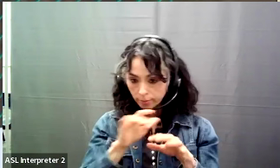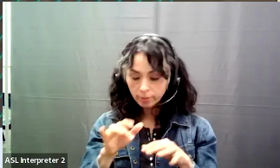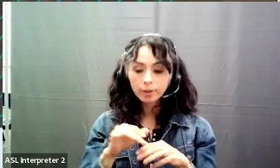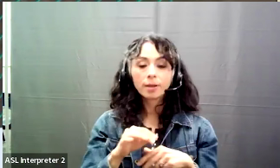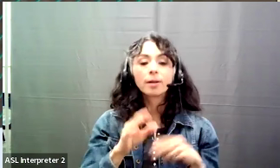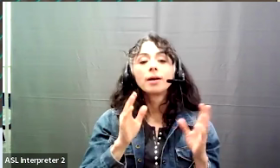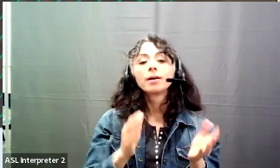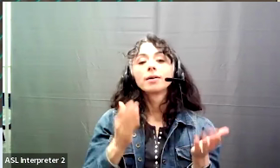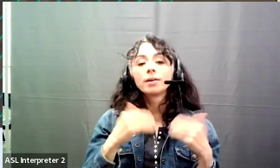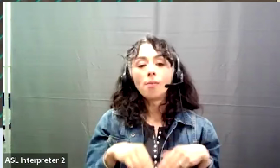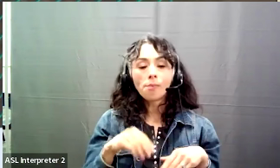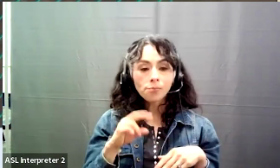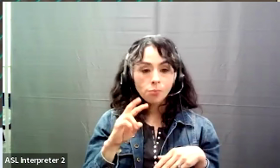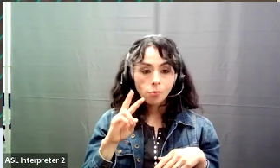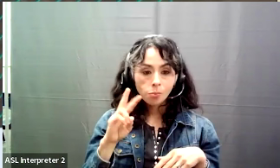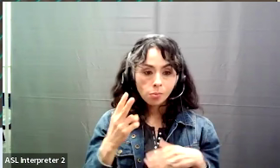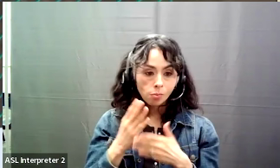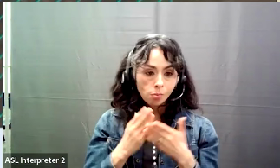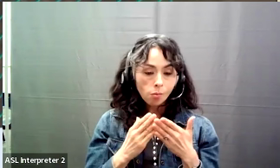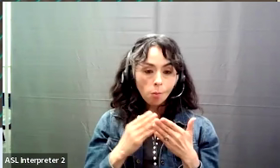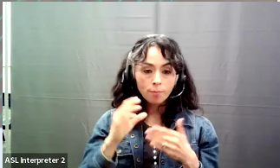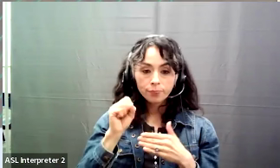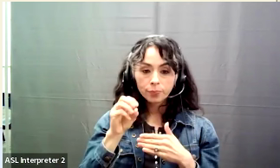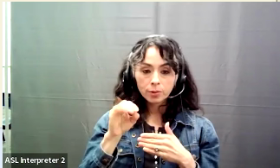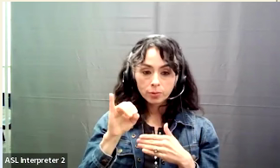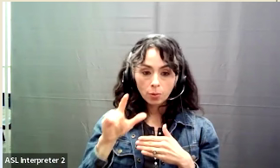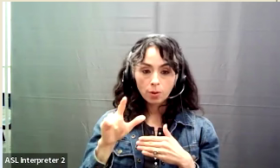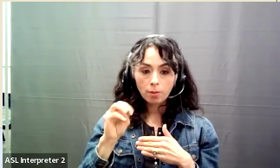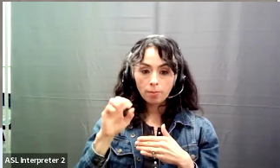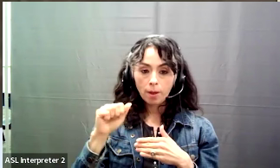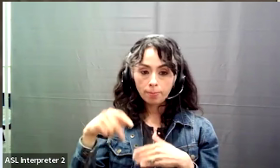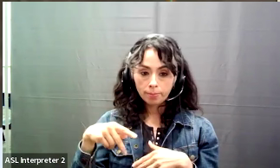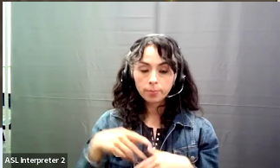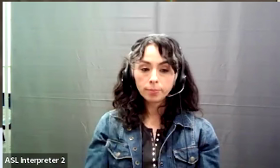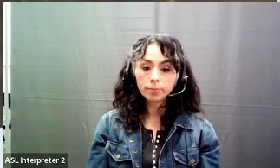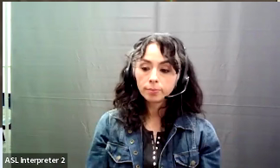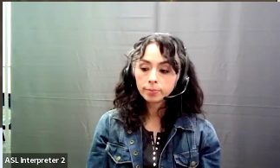to the second tab, which is the soil map.